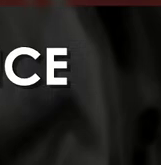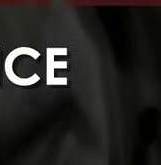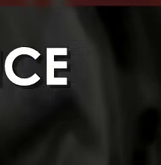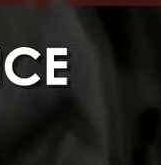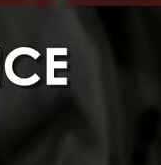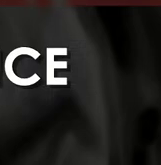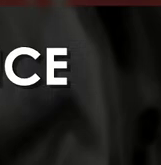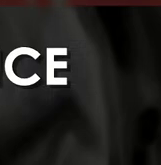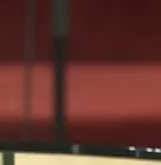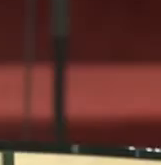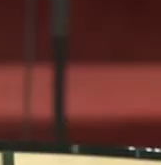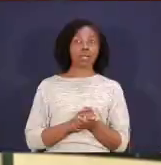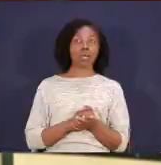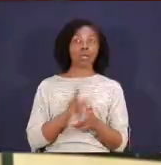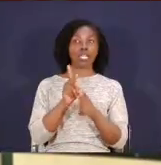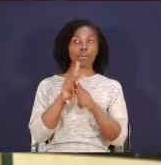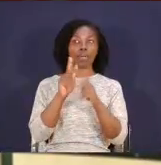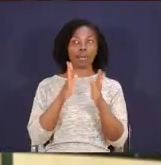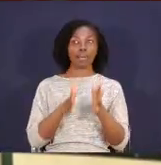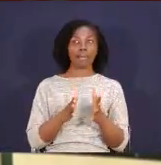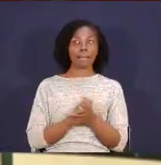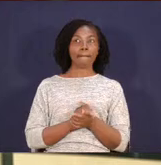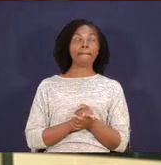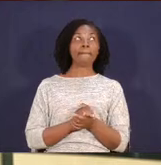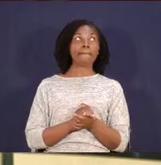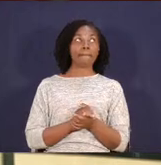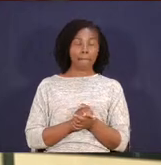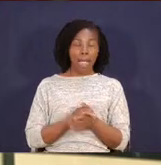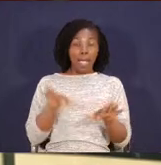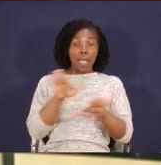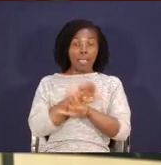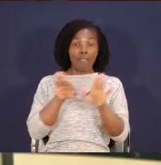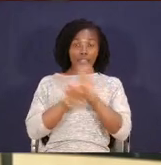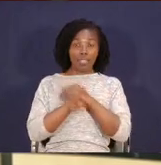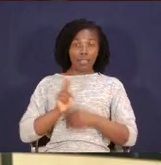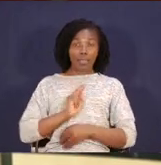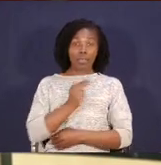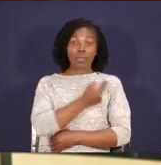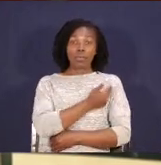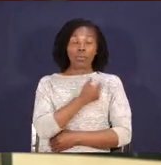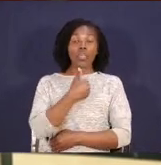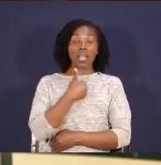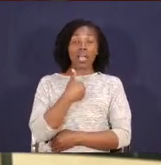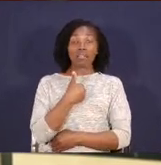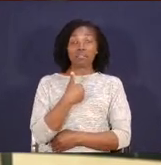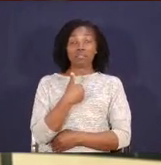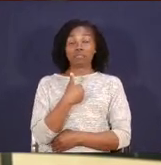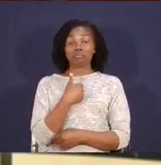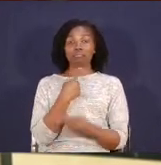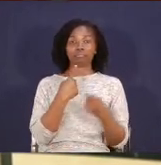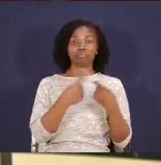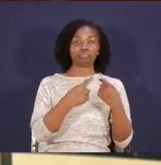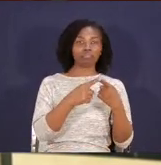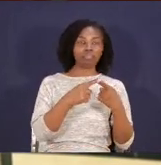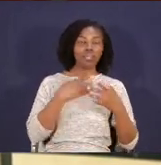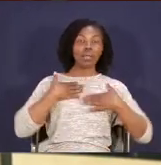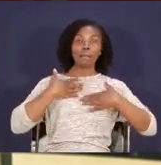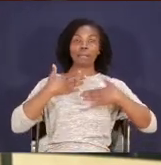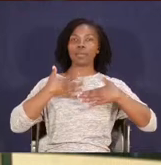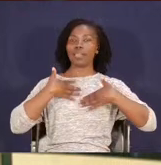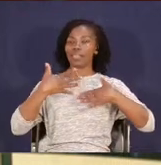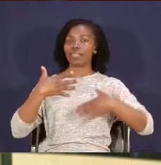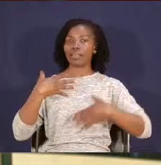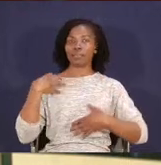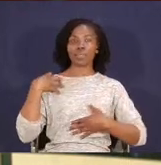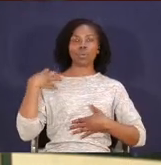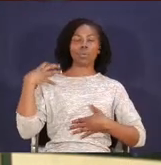him, it's because everything we are and we have, whether it's breath, or whether it's wealth, whatever it